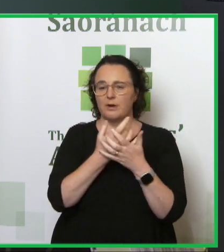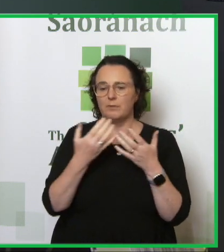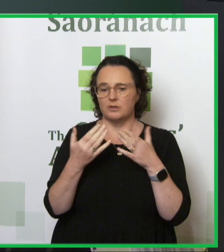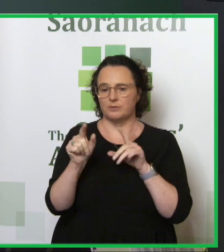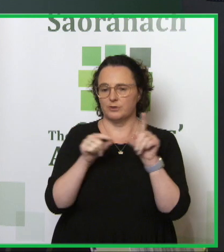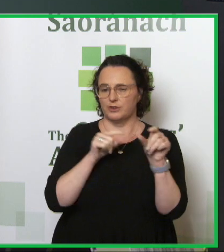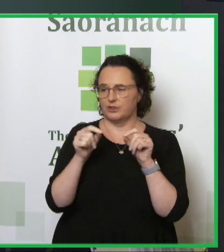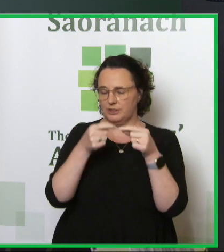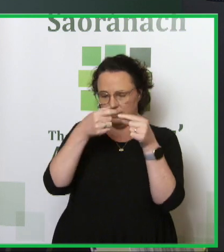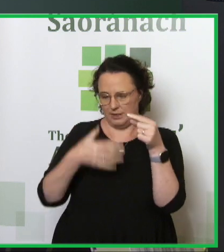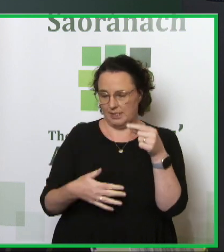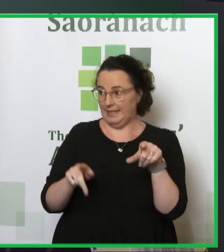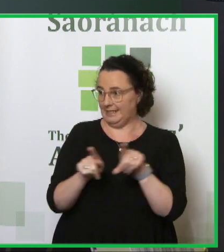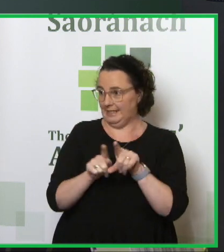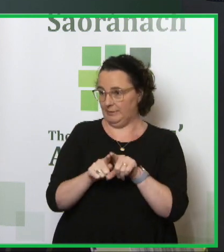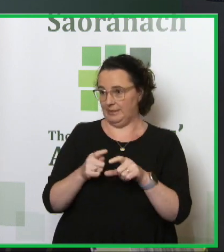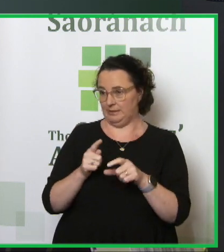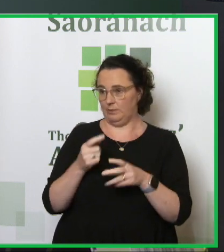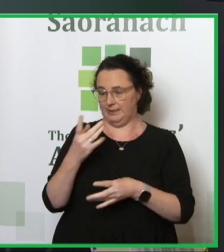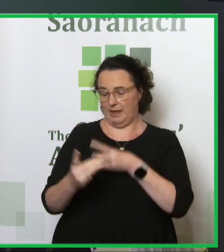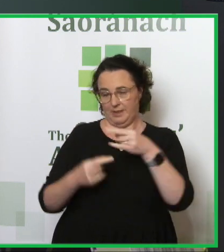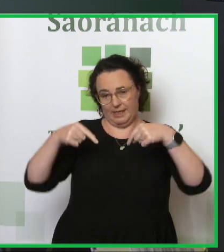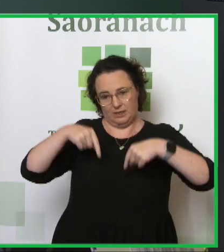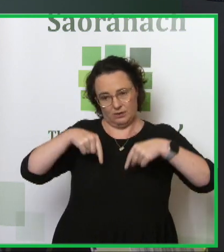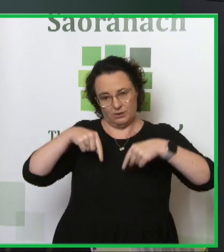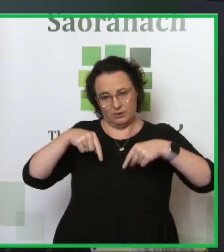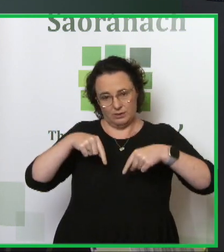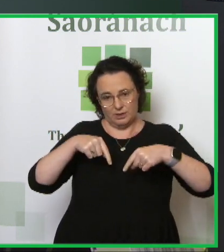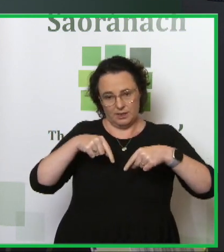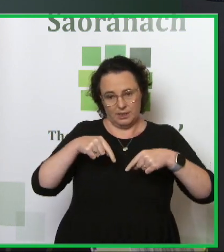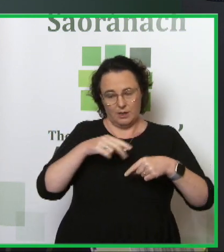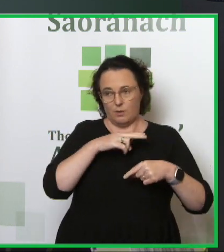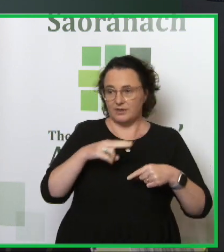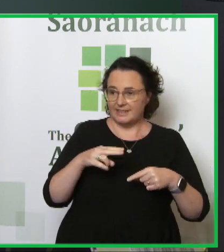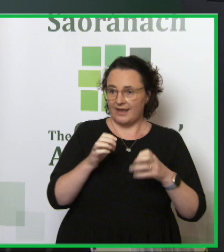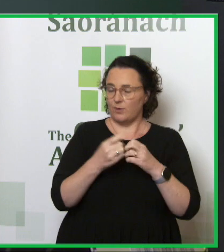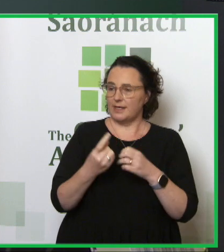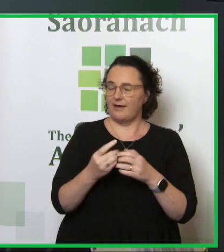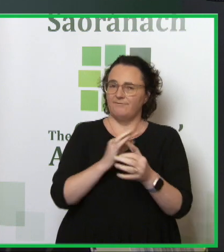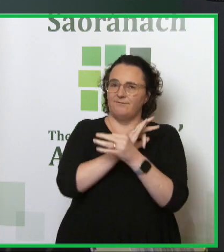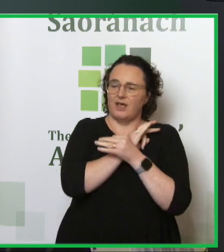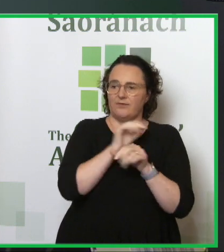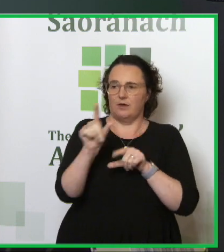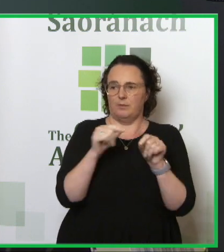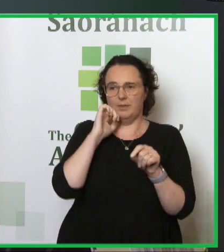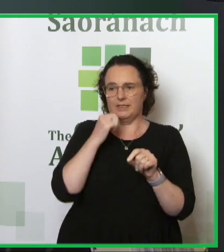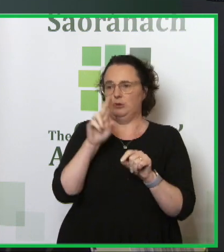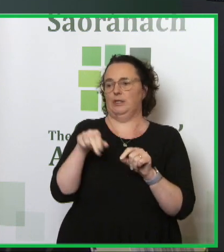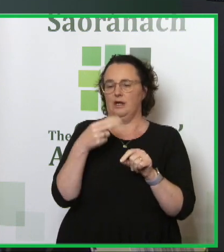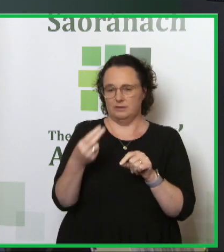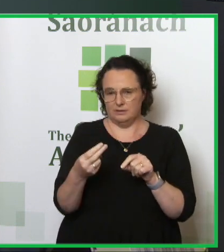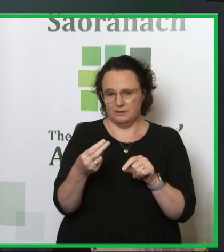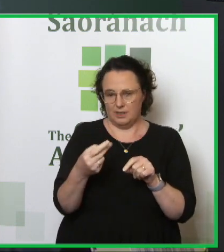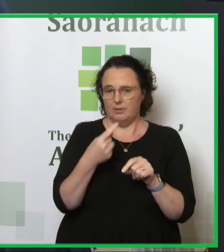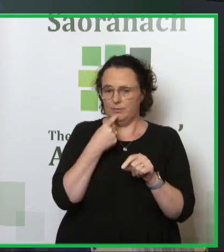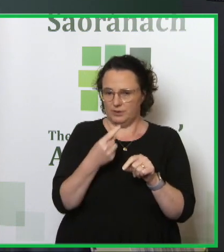choices, like there are here. And that will give us, it won't give us everybody's favourite option, because you can't get everybody's favourite option, but it will give